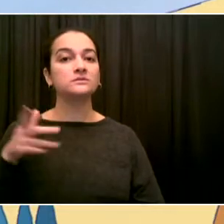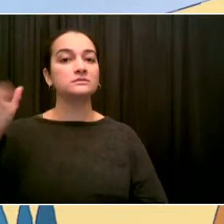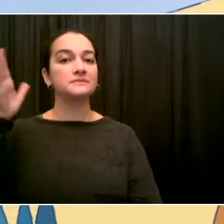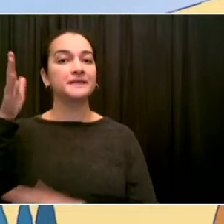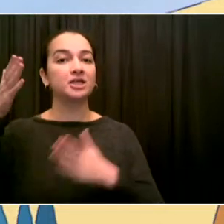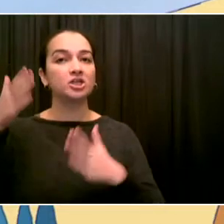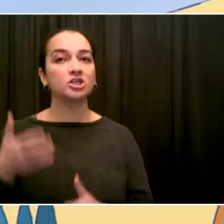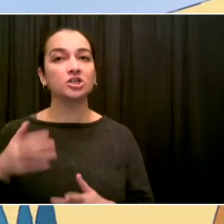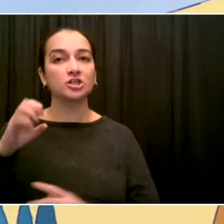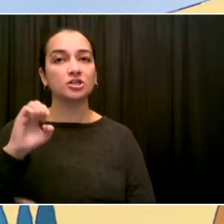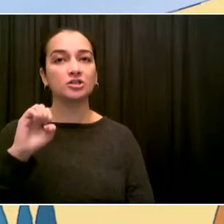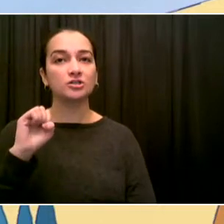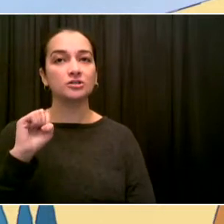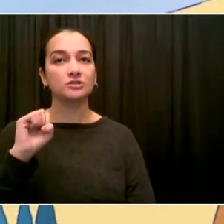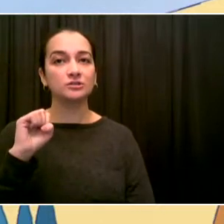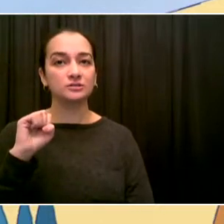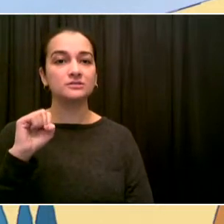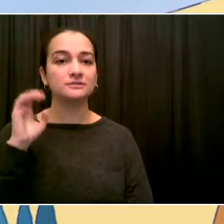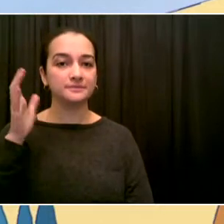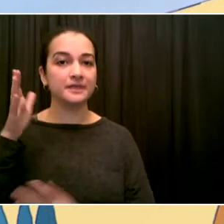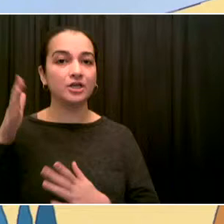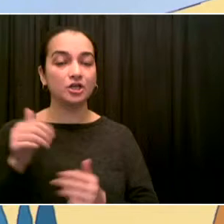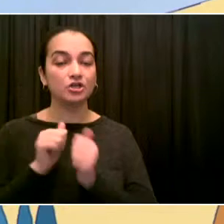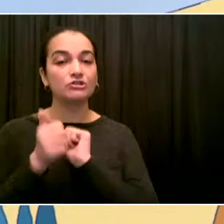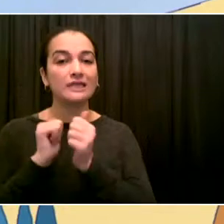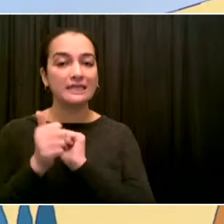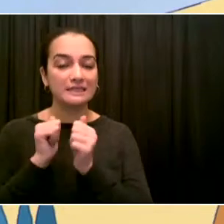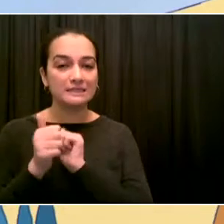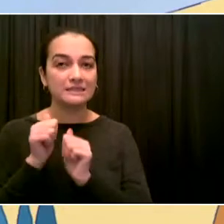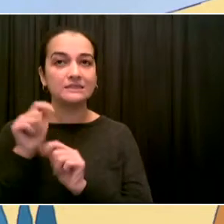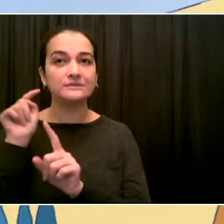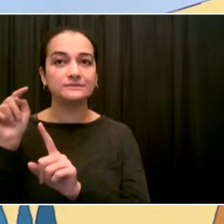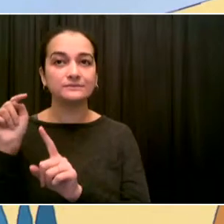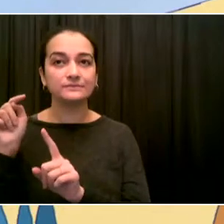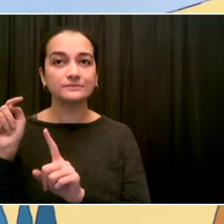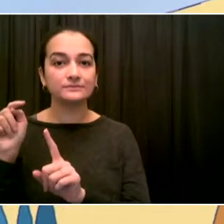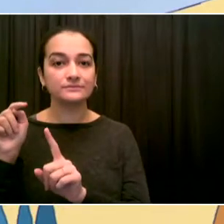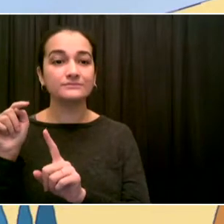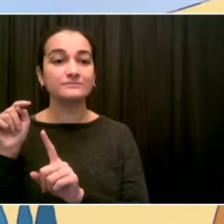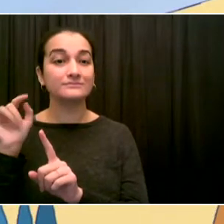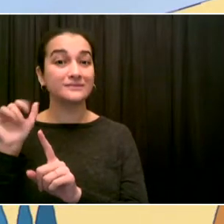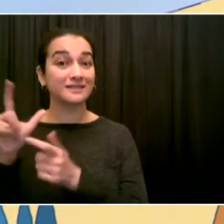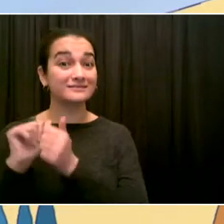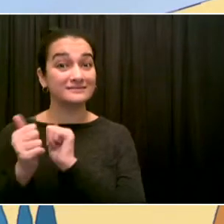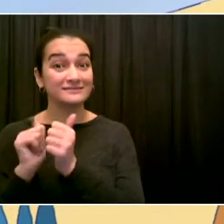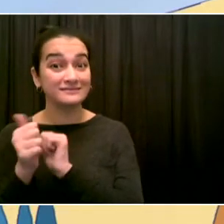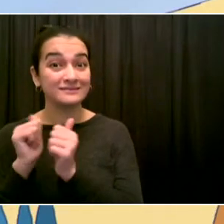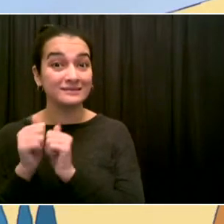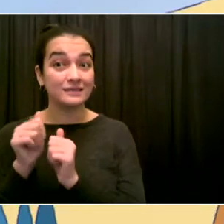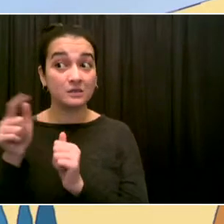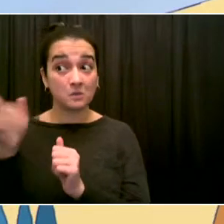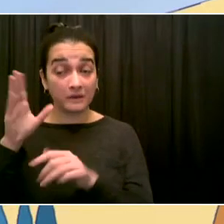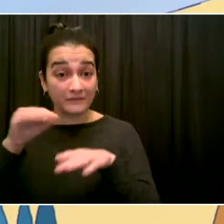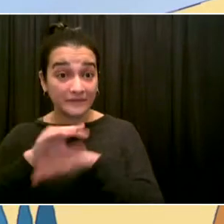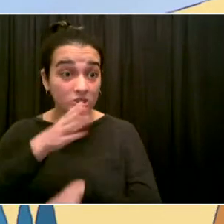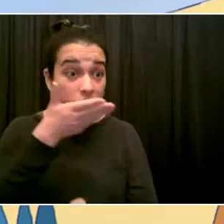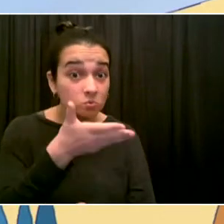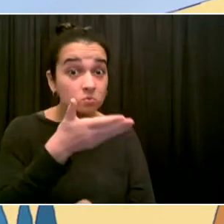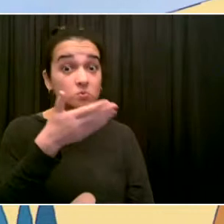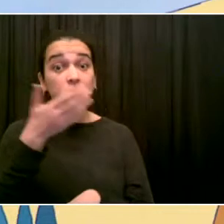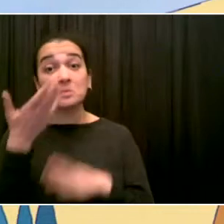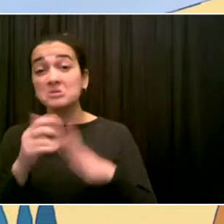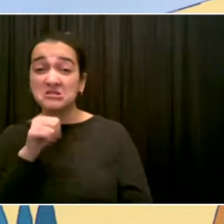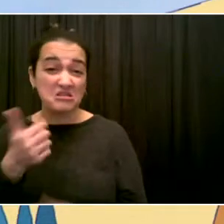ultimately may or may not affect you depending on what you do after you're mayor. Who do you like to become the next city